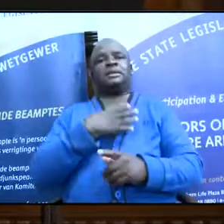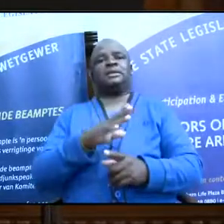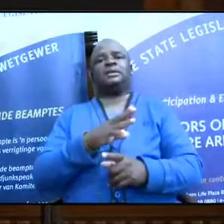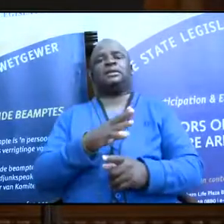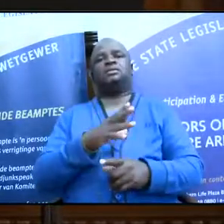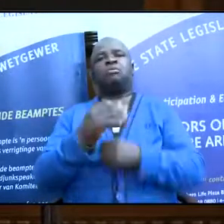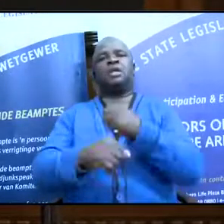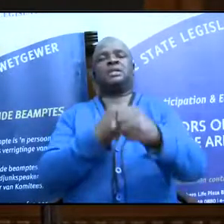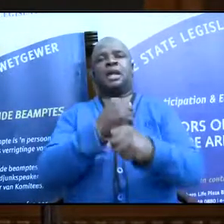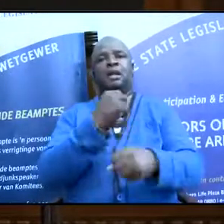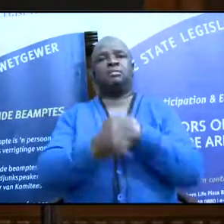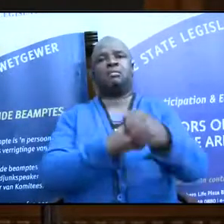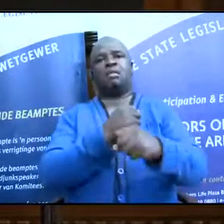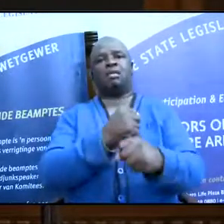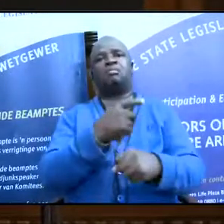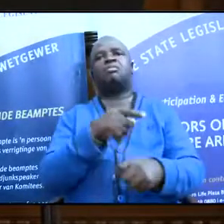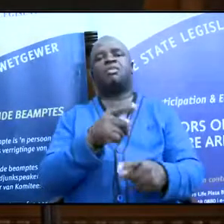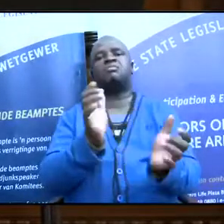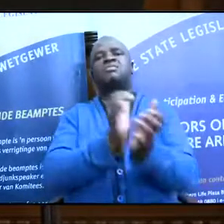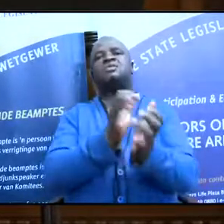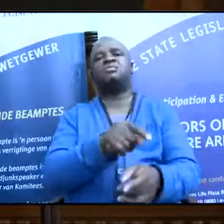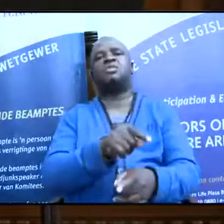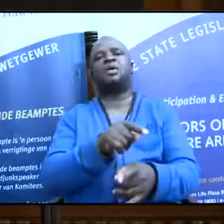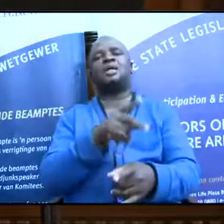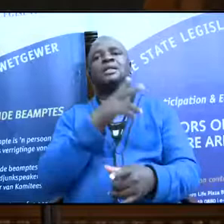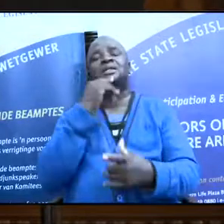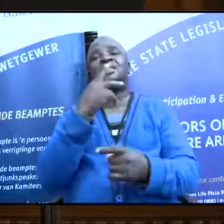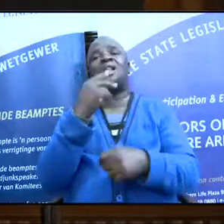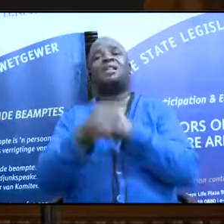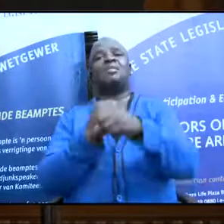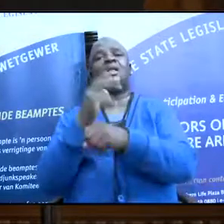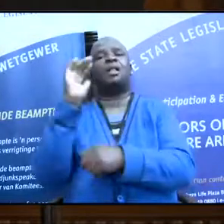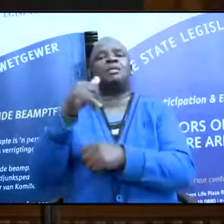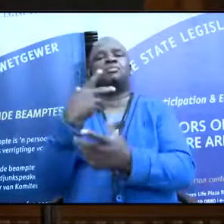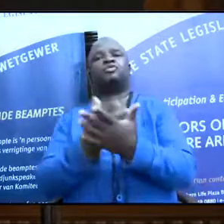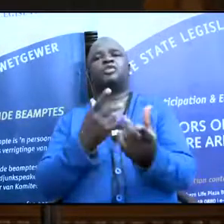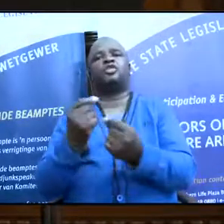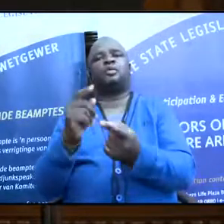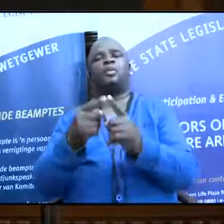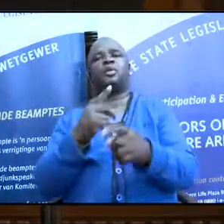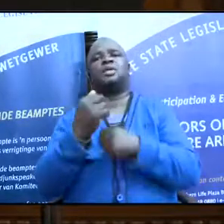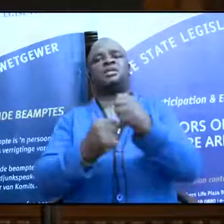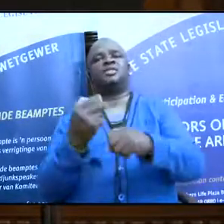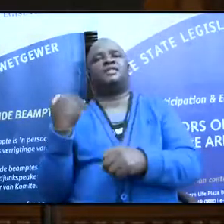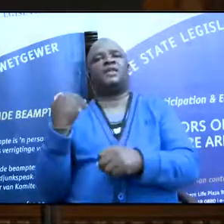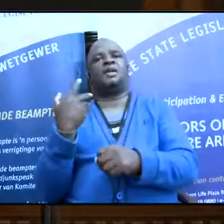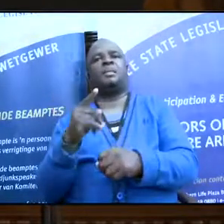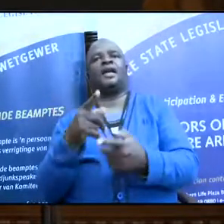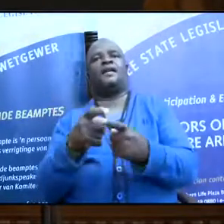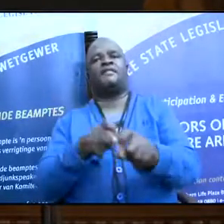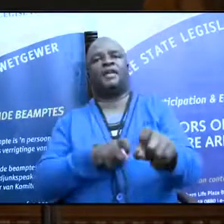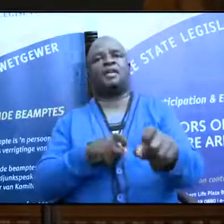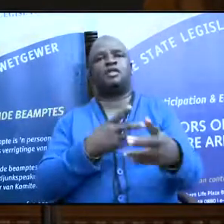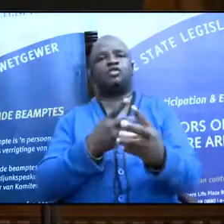to find out when we meet the following year we are still hammering on the issues that were raised without